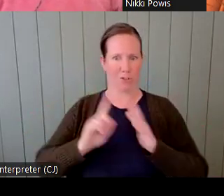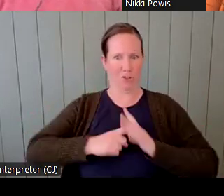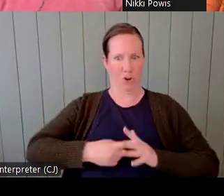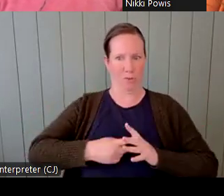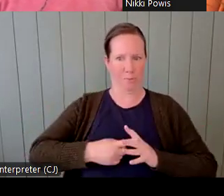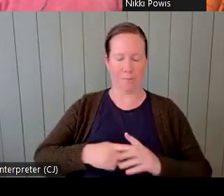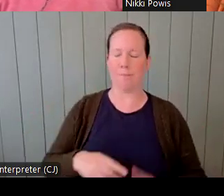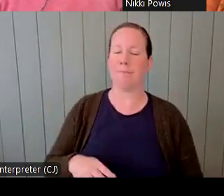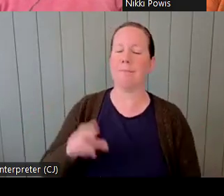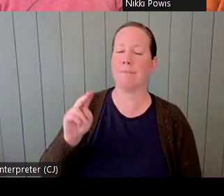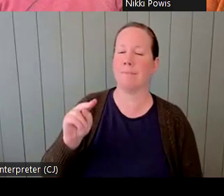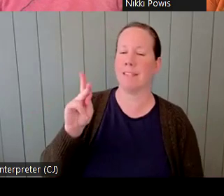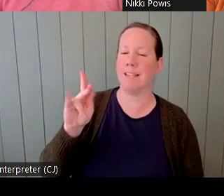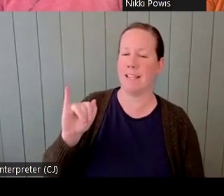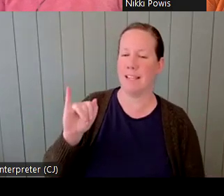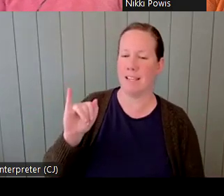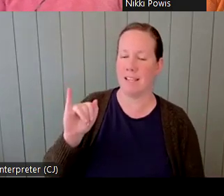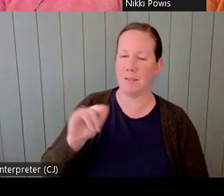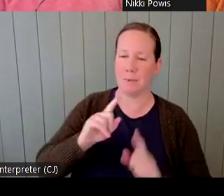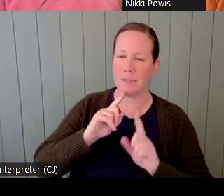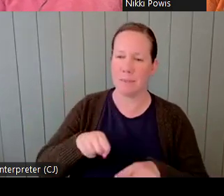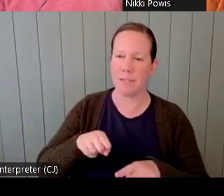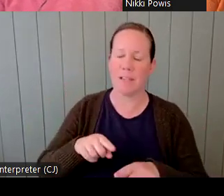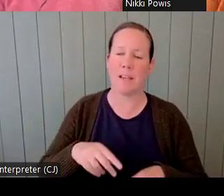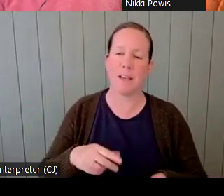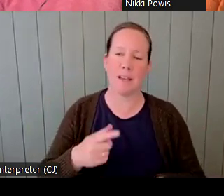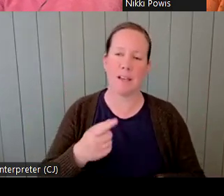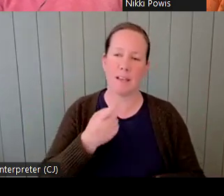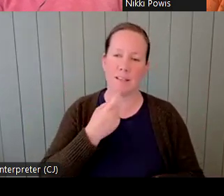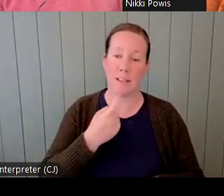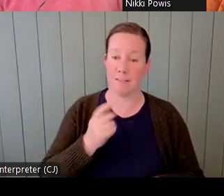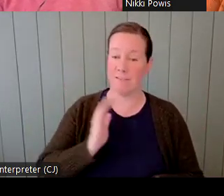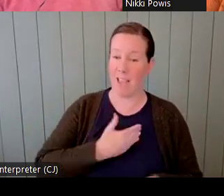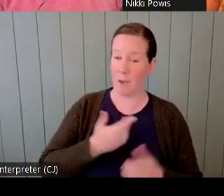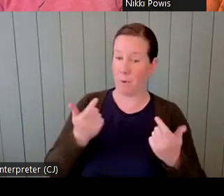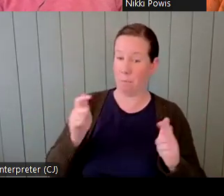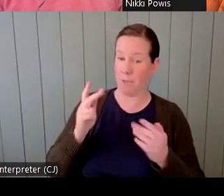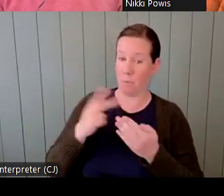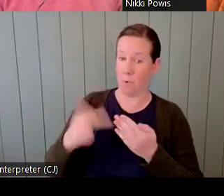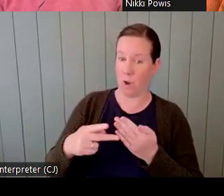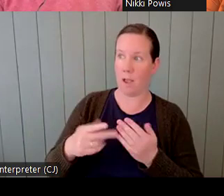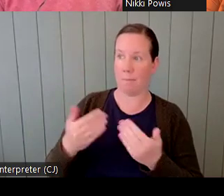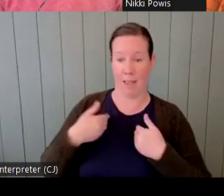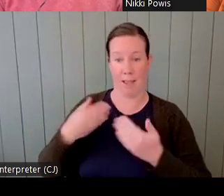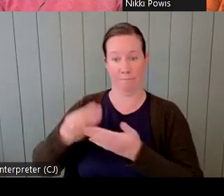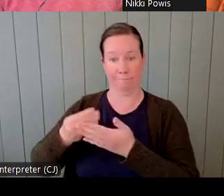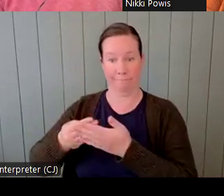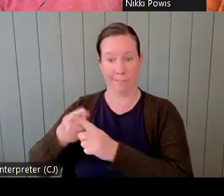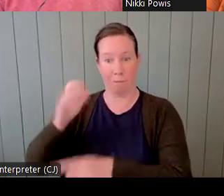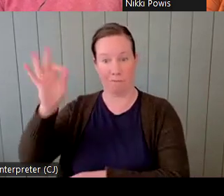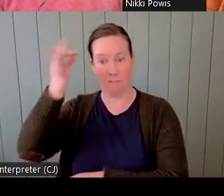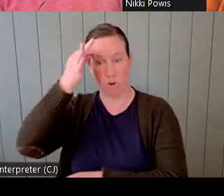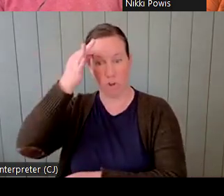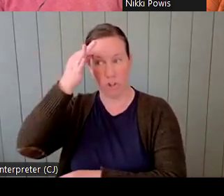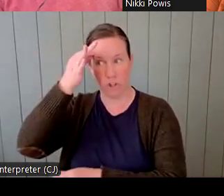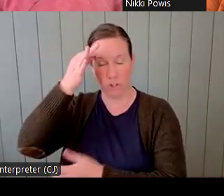sure. I mean, ours is our one main program is federally funded, so there are things that we have to